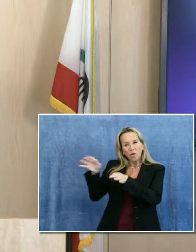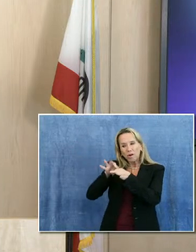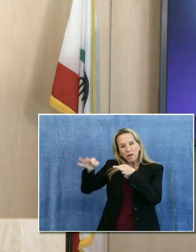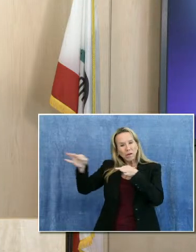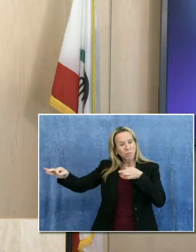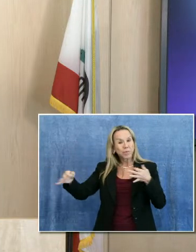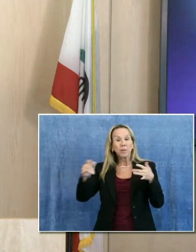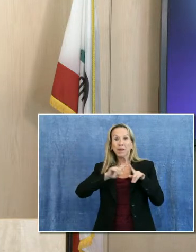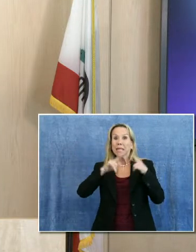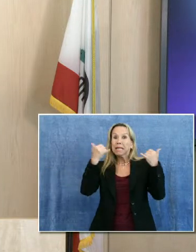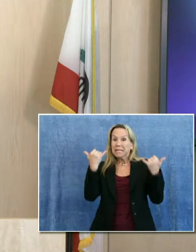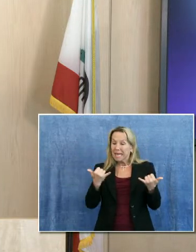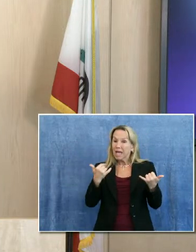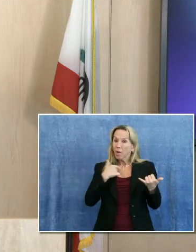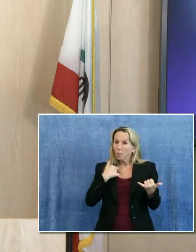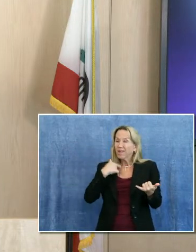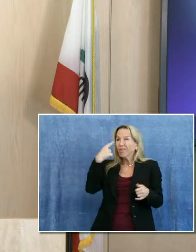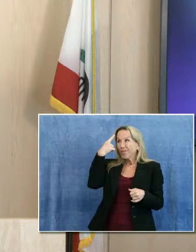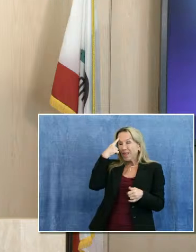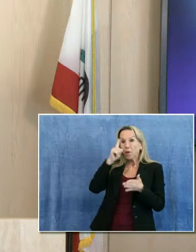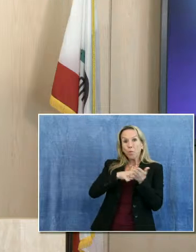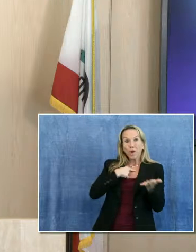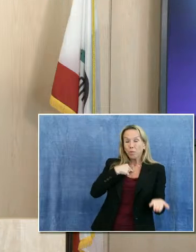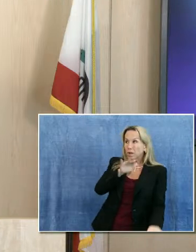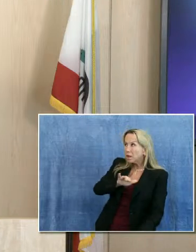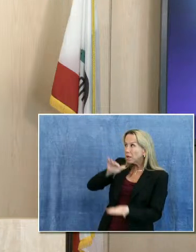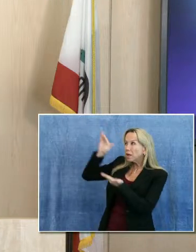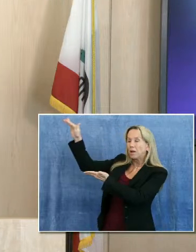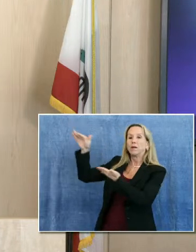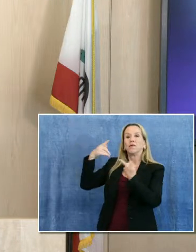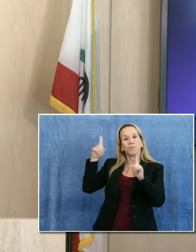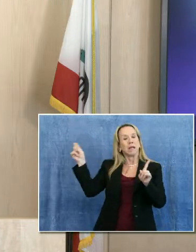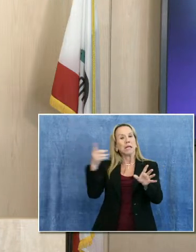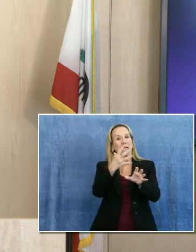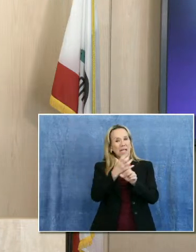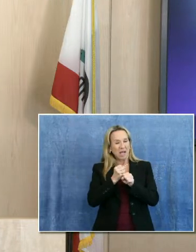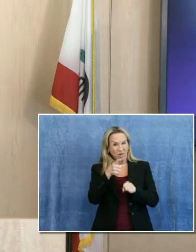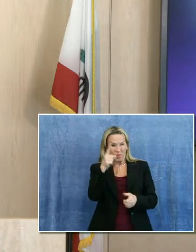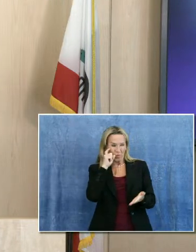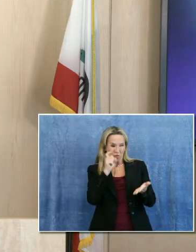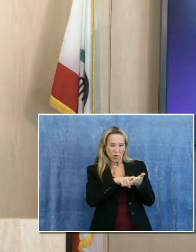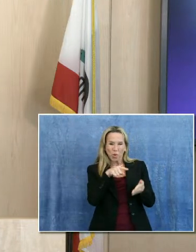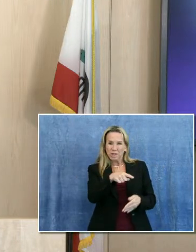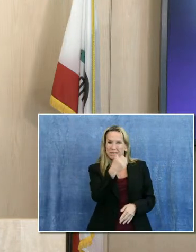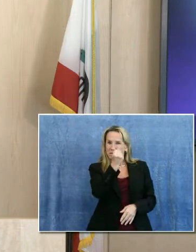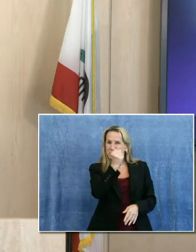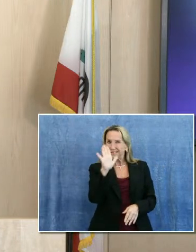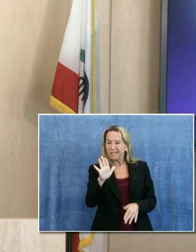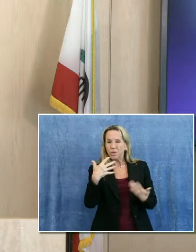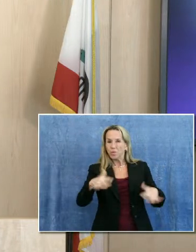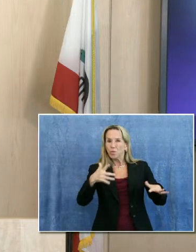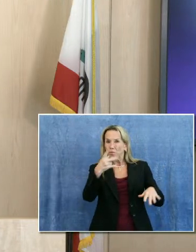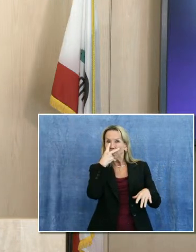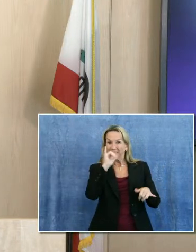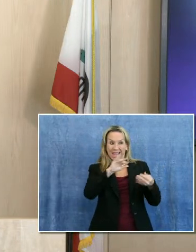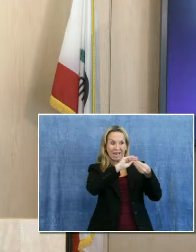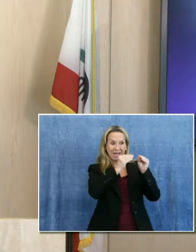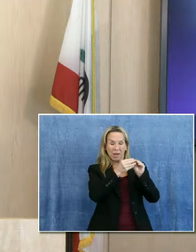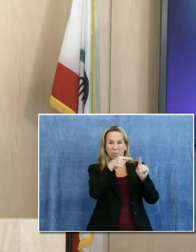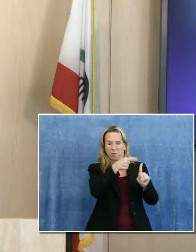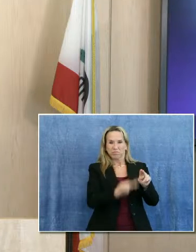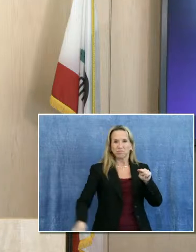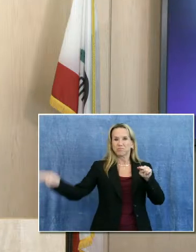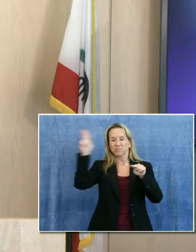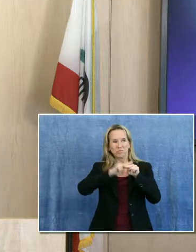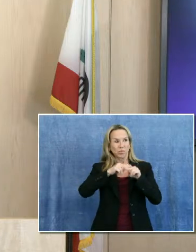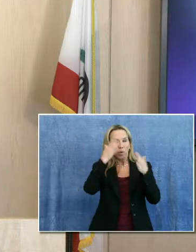now been received by us, primarily through the weekend. If you look at the testing numbers over the weekend, you'll see the corresponding asterisk to represent a significant jump,